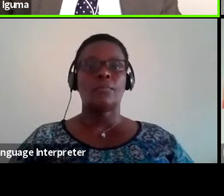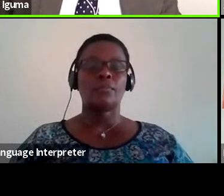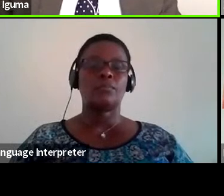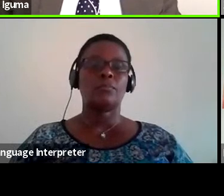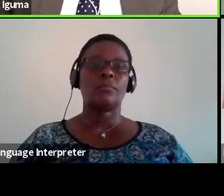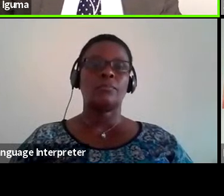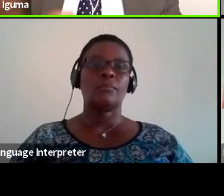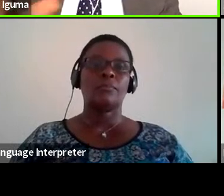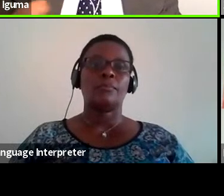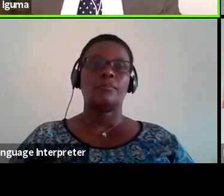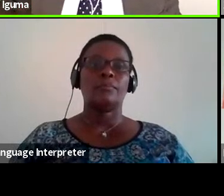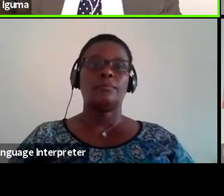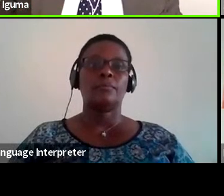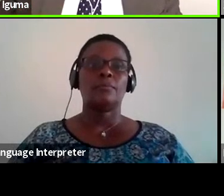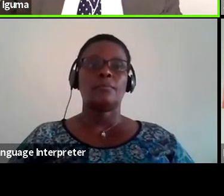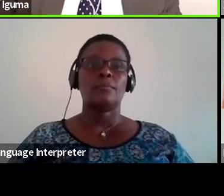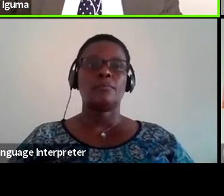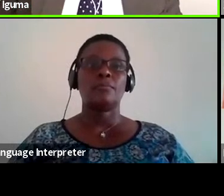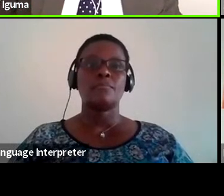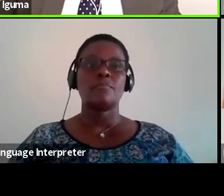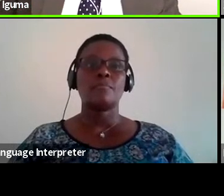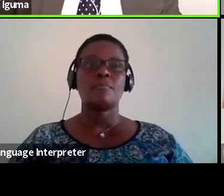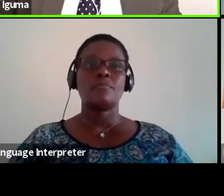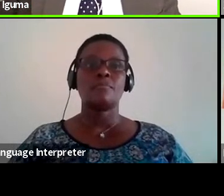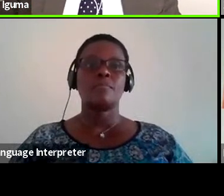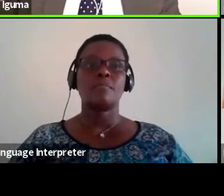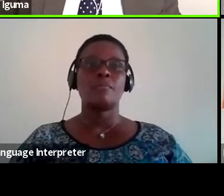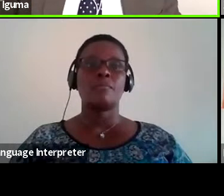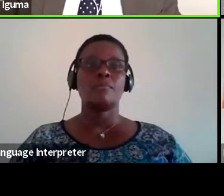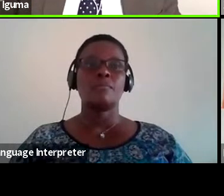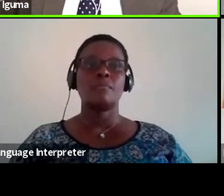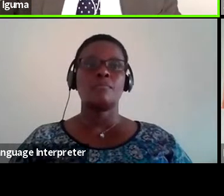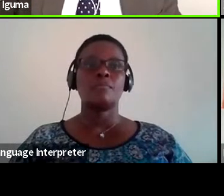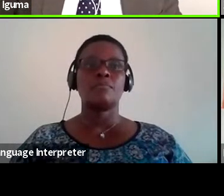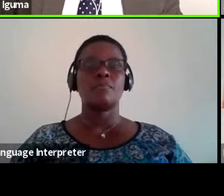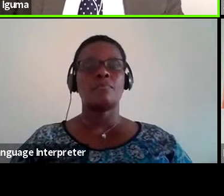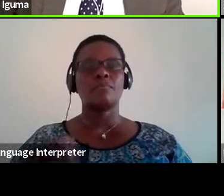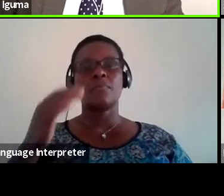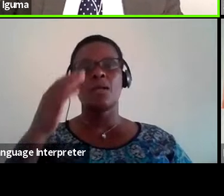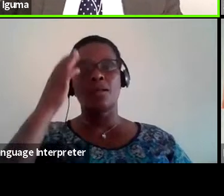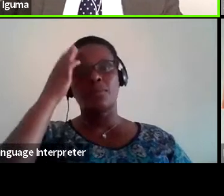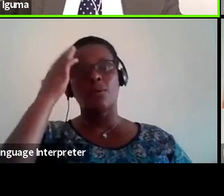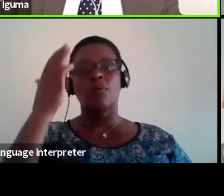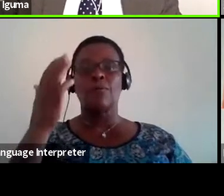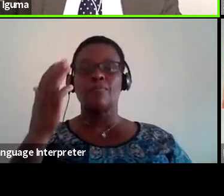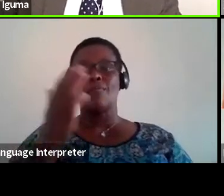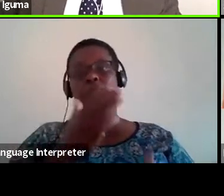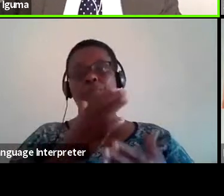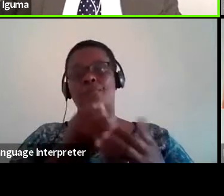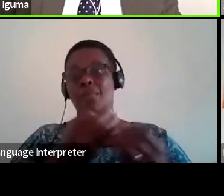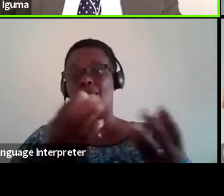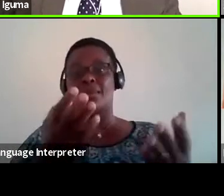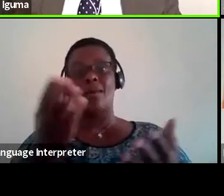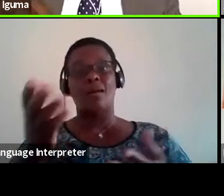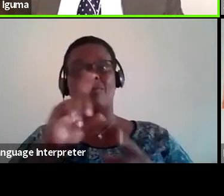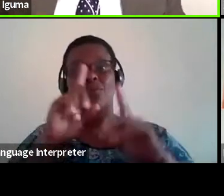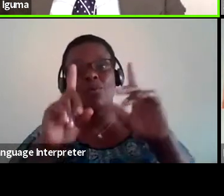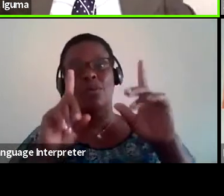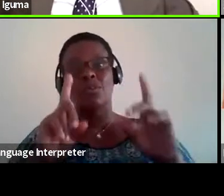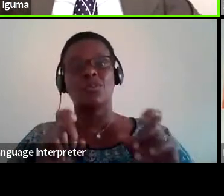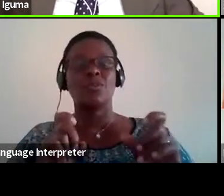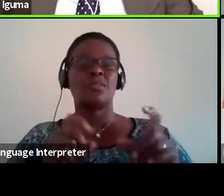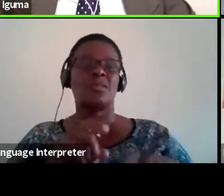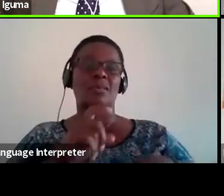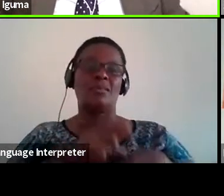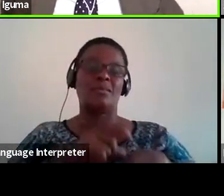So I'm sure some of you already have questions and comments as we talk about state surveillance and the